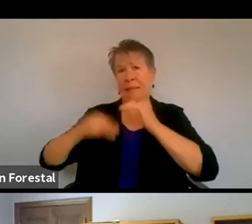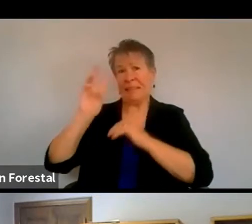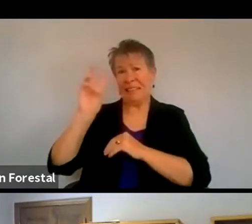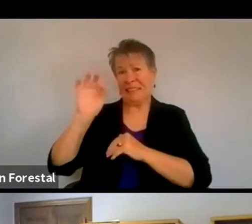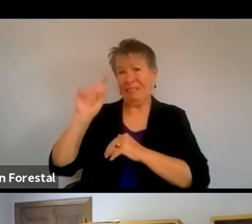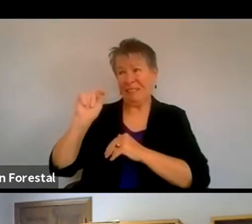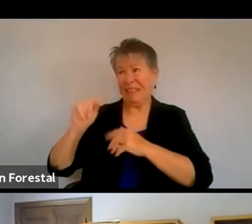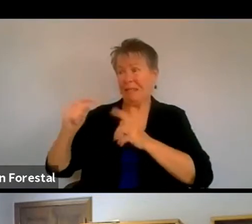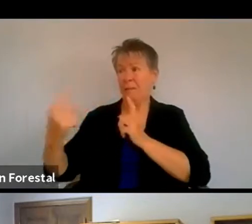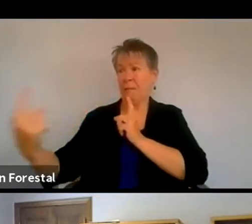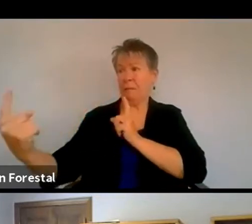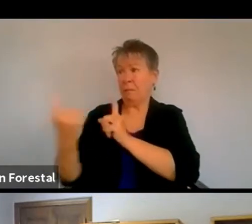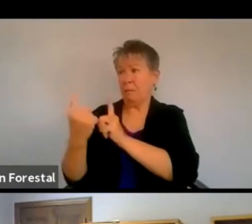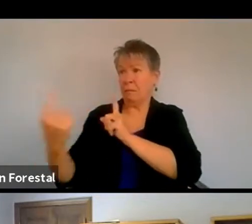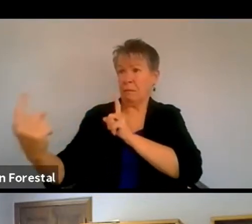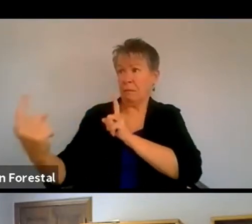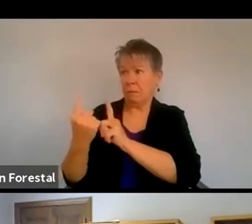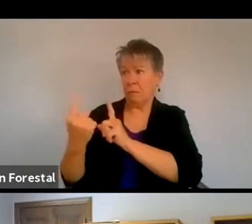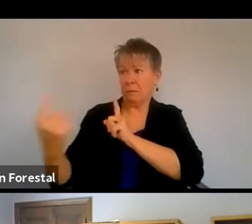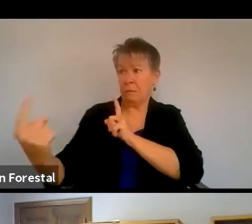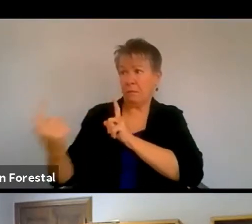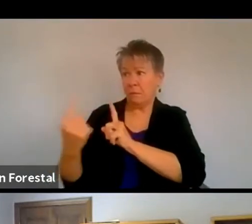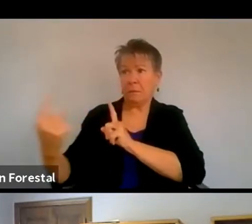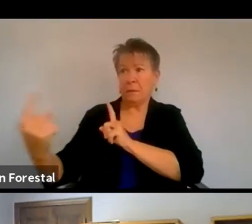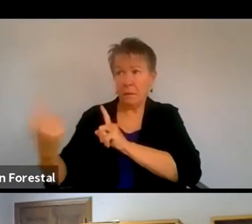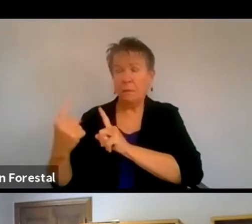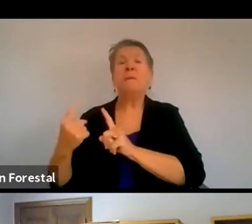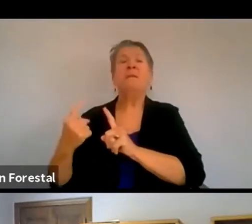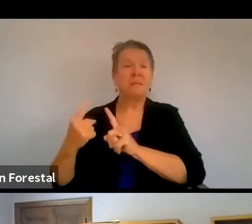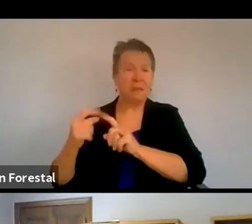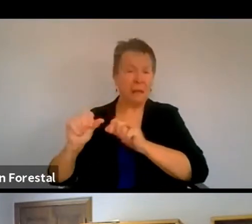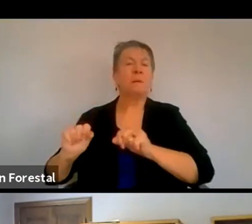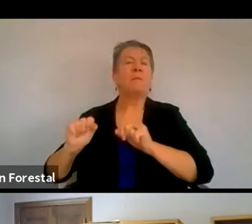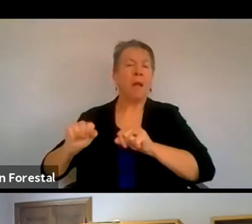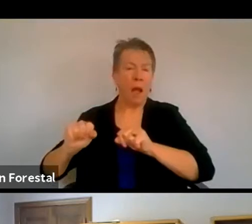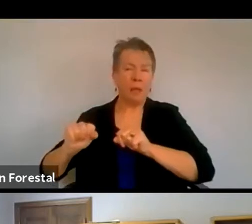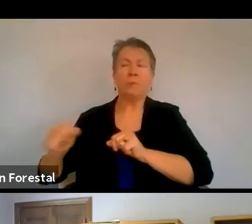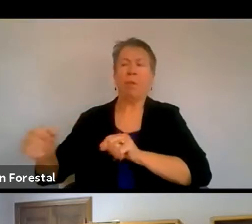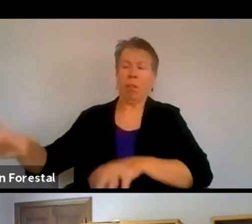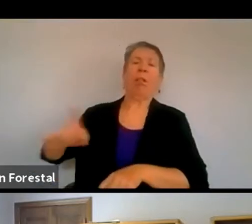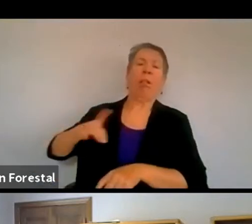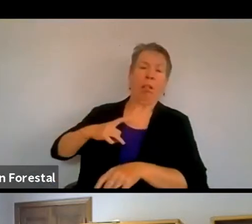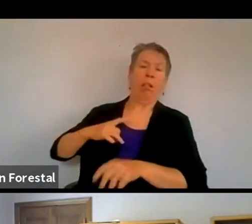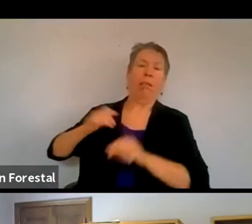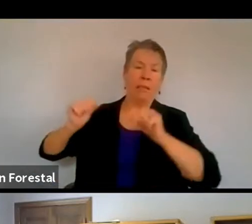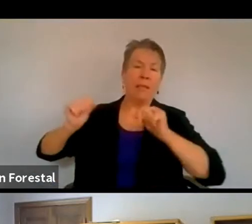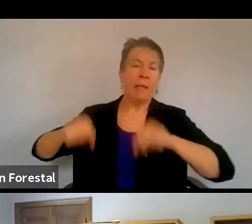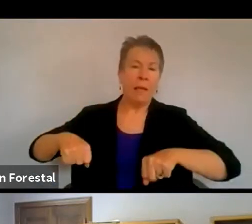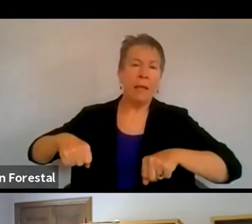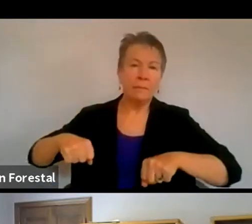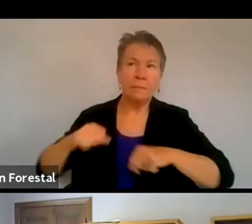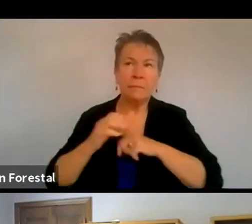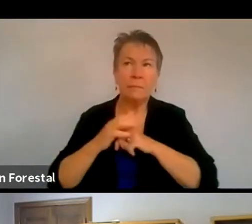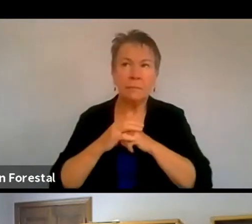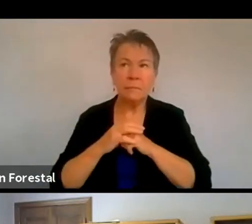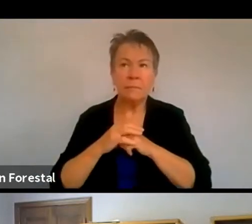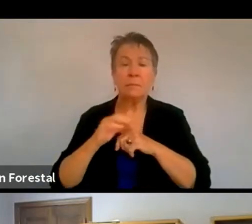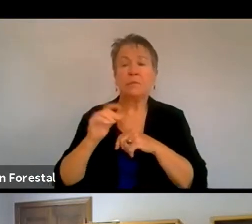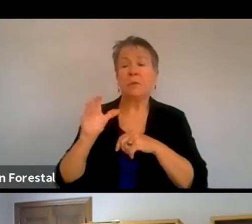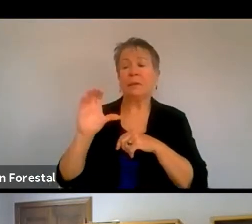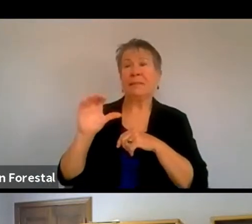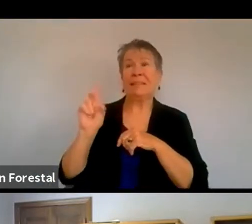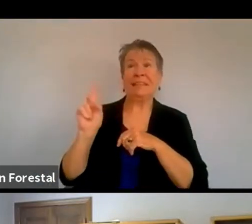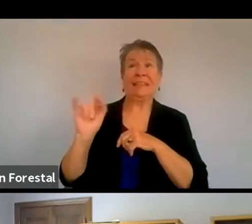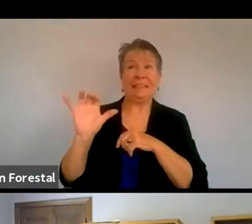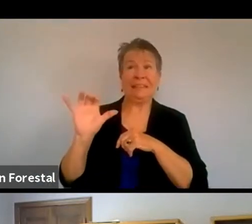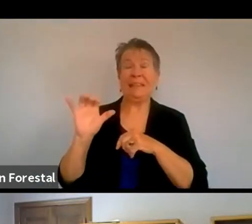report included information about a correctional facility employee diagnosed with COVID-19 after exposure at